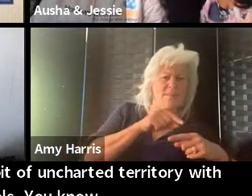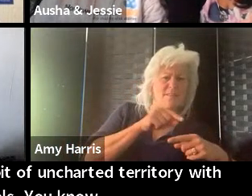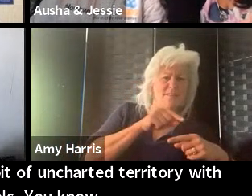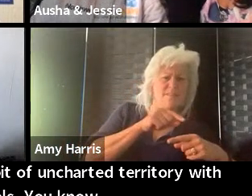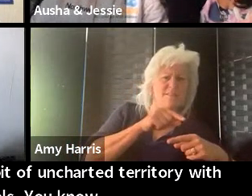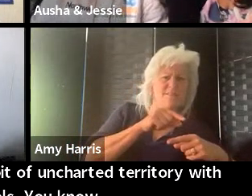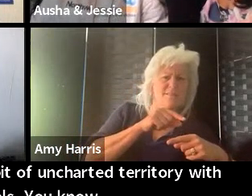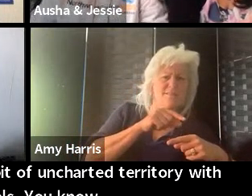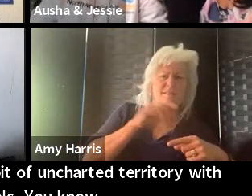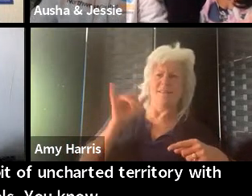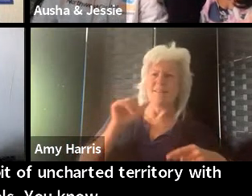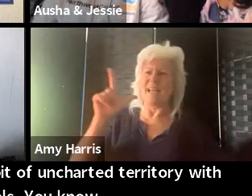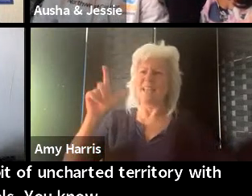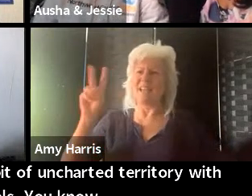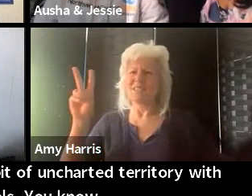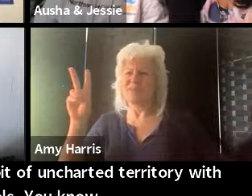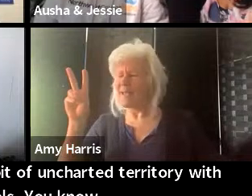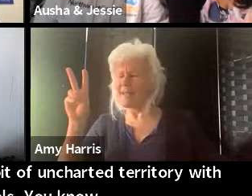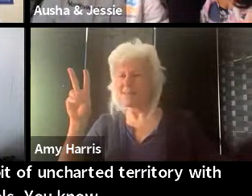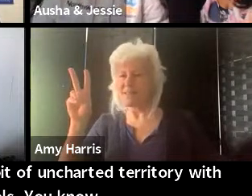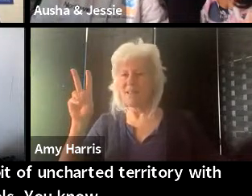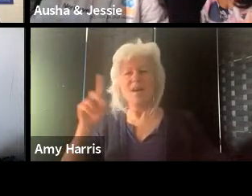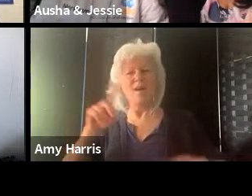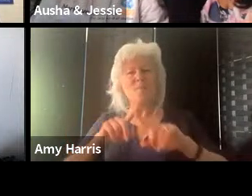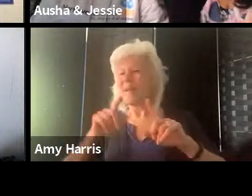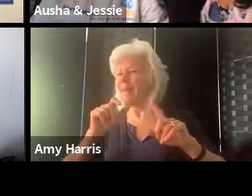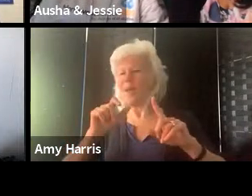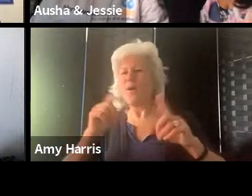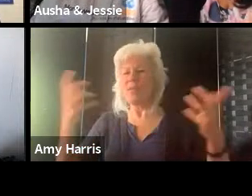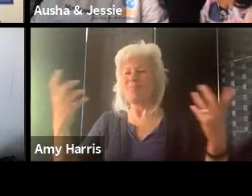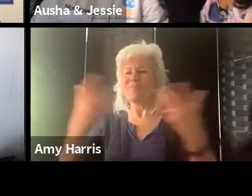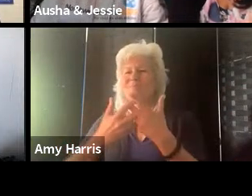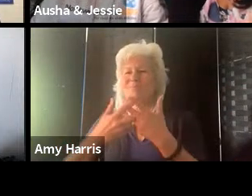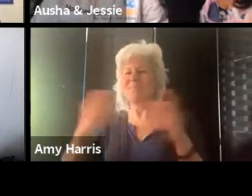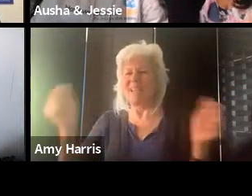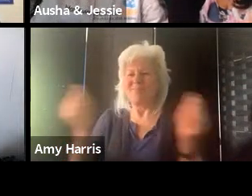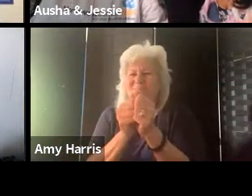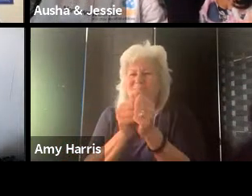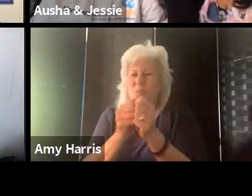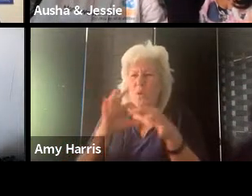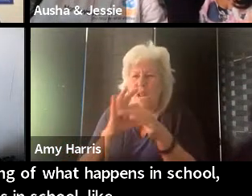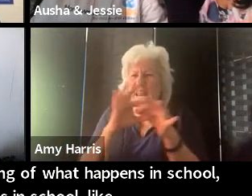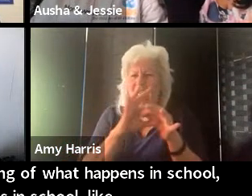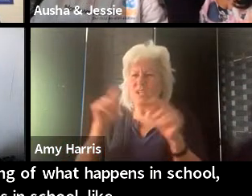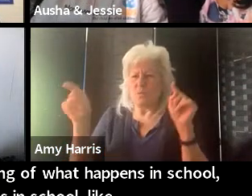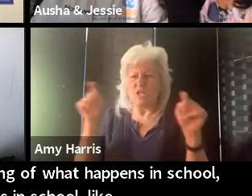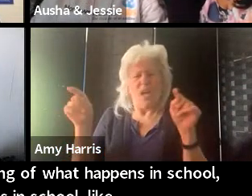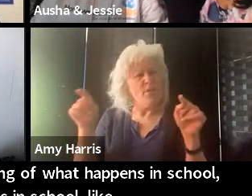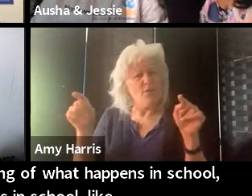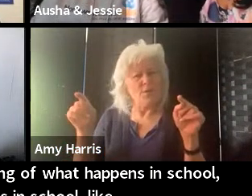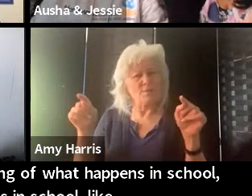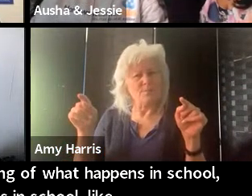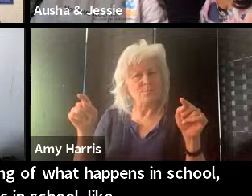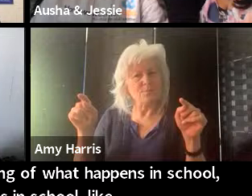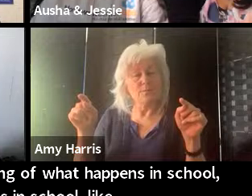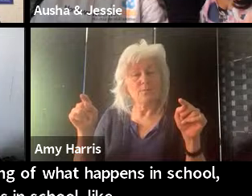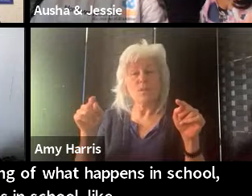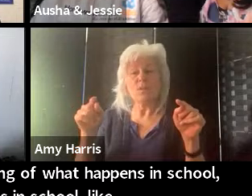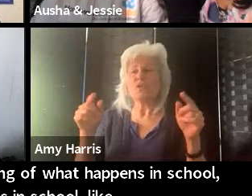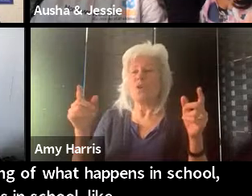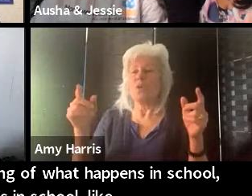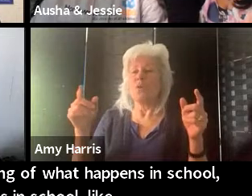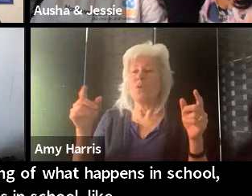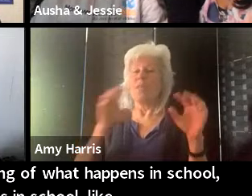the reality of things is that they both squirt into each other. And, having a meeting of the minds